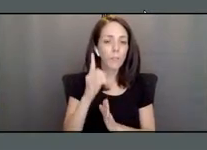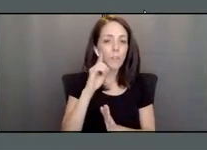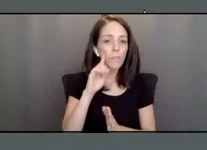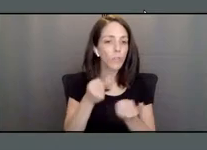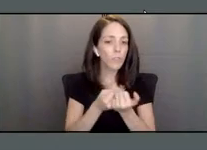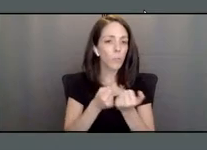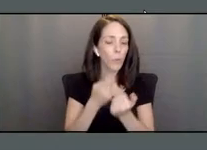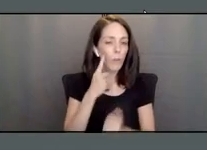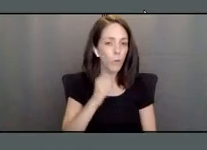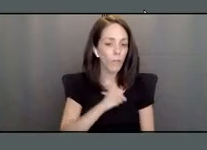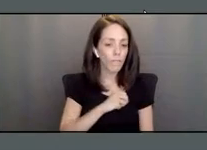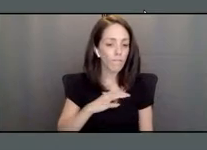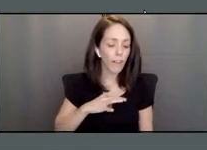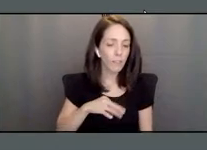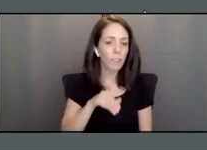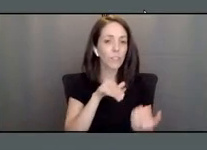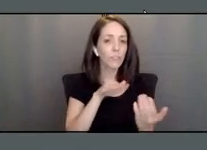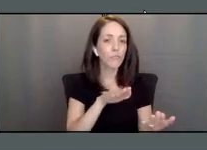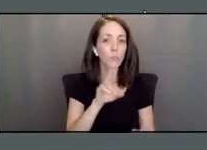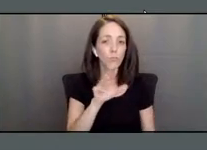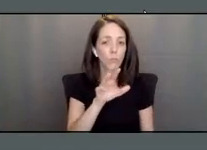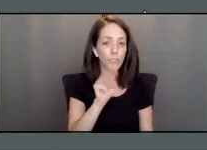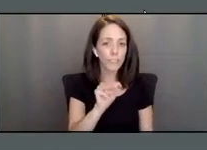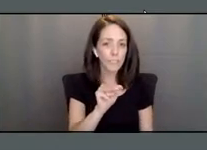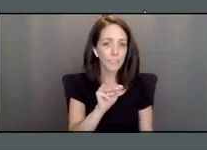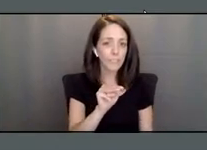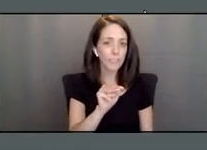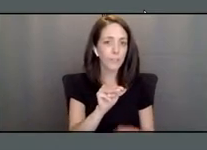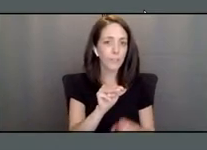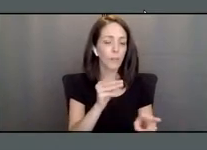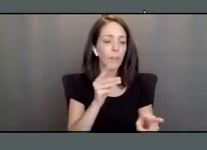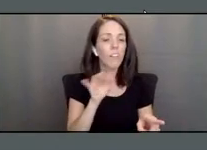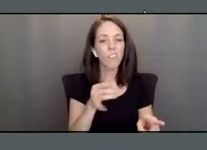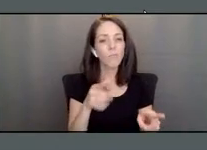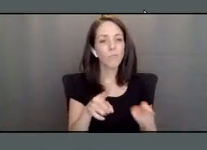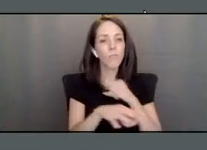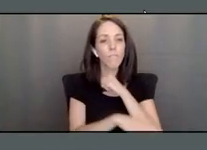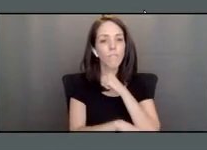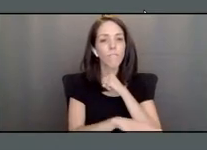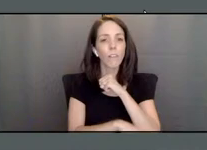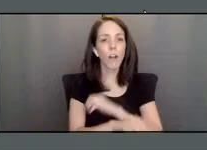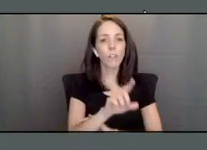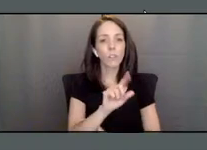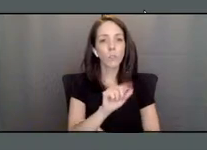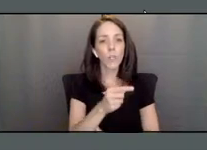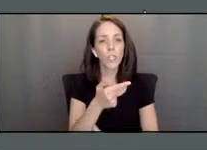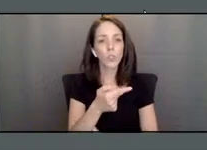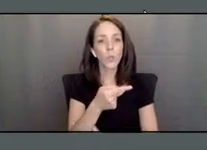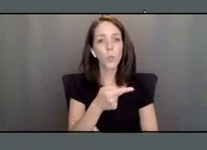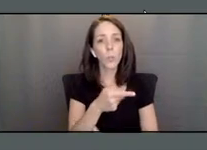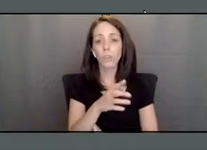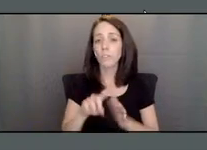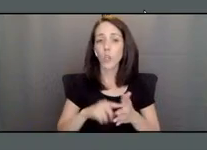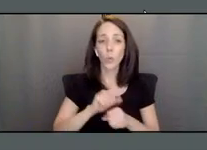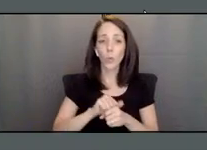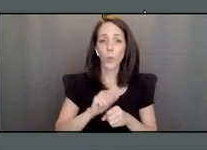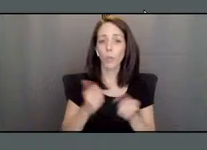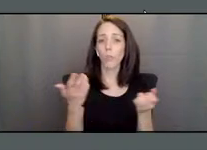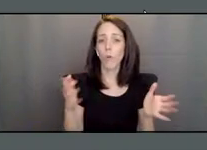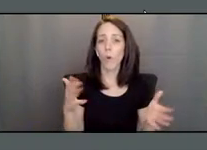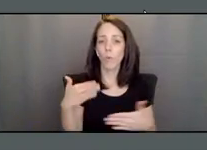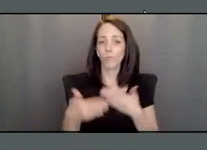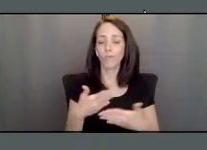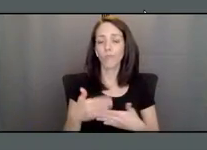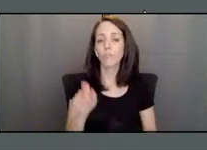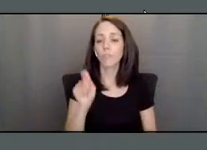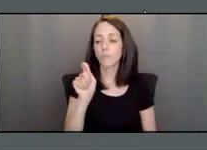addressing and talking about racism, and that is planned for fall 2021, and initial work for this has started. Bullet points 2 and 3 refer